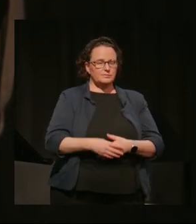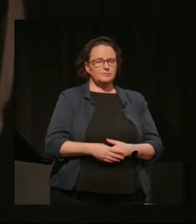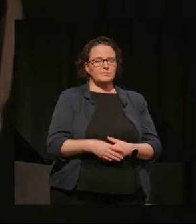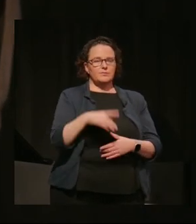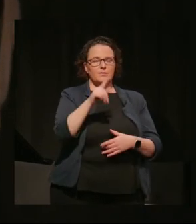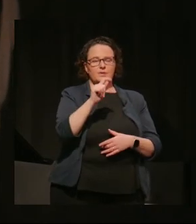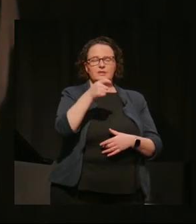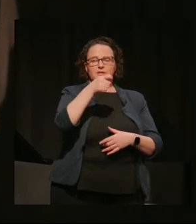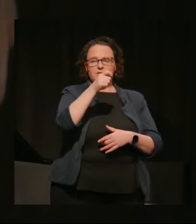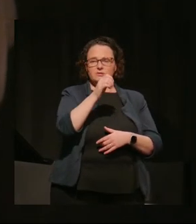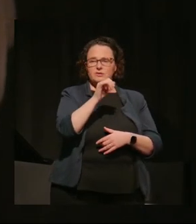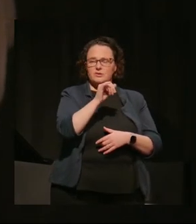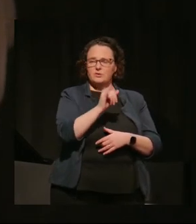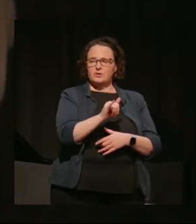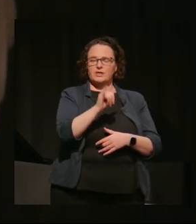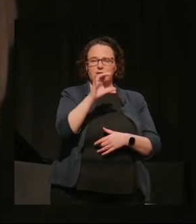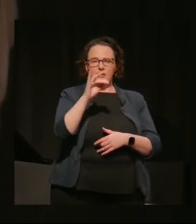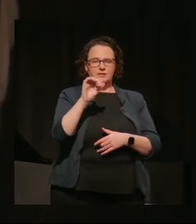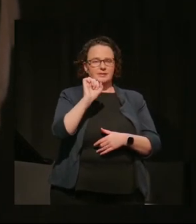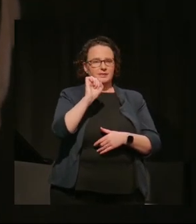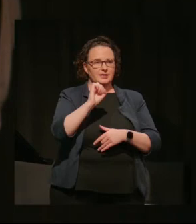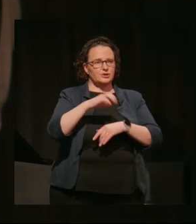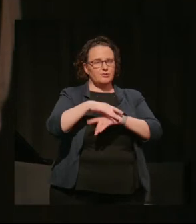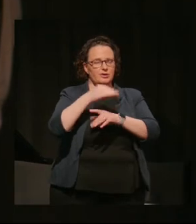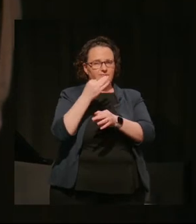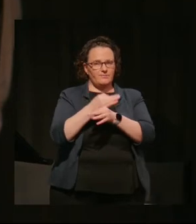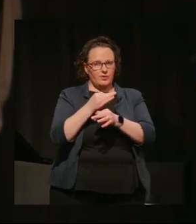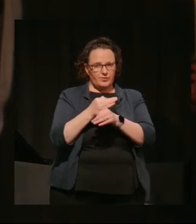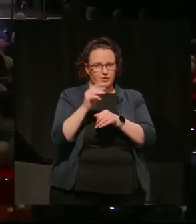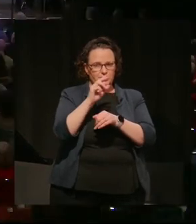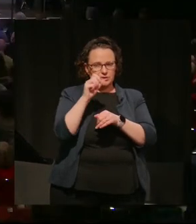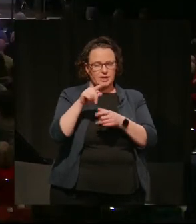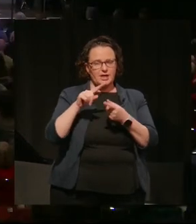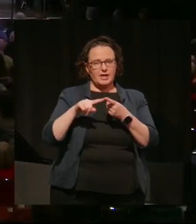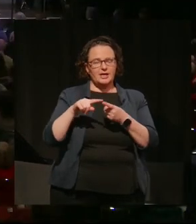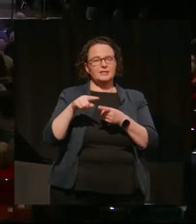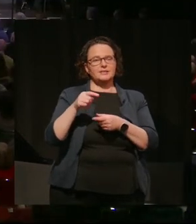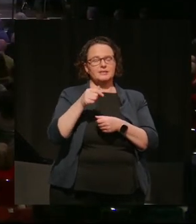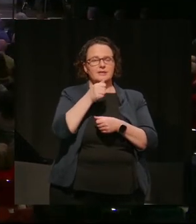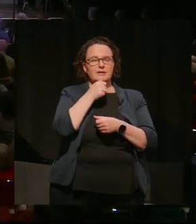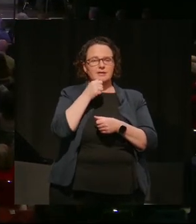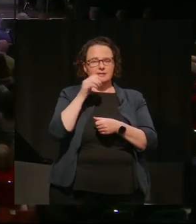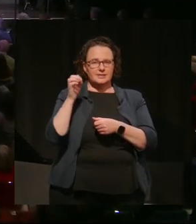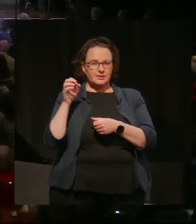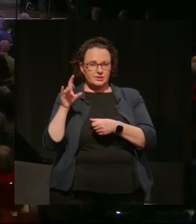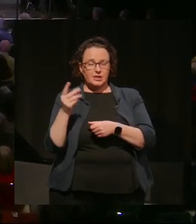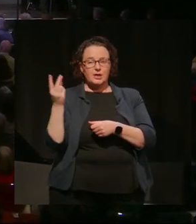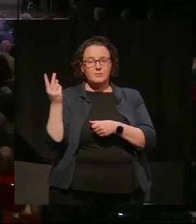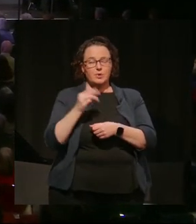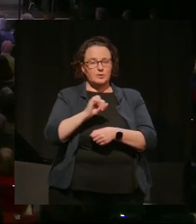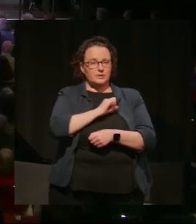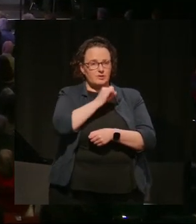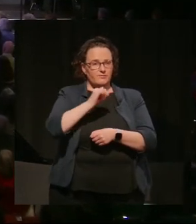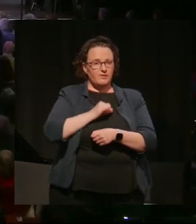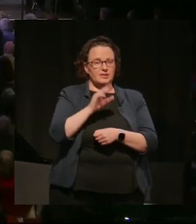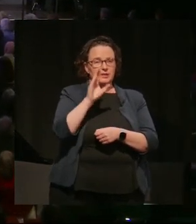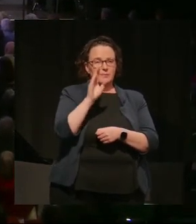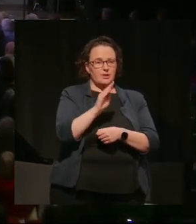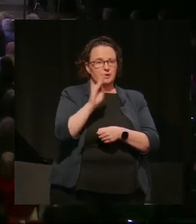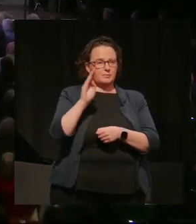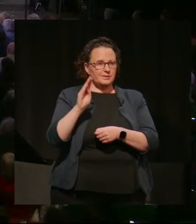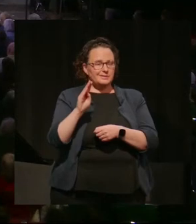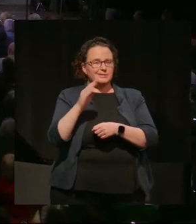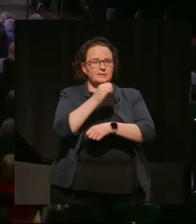Tony Collis, whose grandfather Zoltan Zinn and great aunt Edith survived Bergen-Belsen concentration